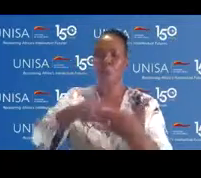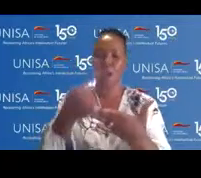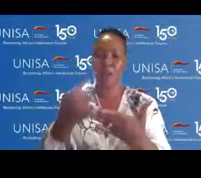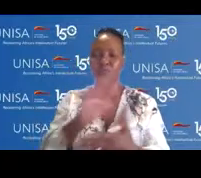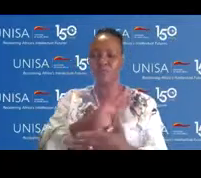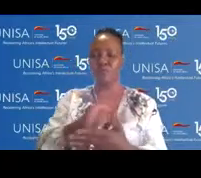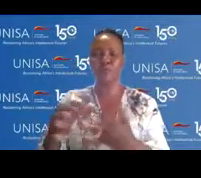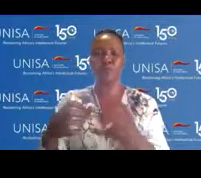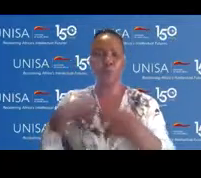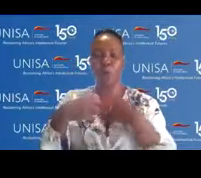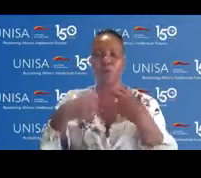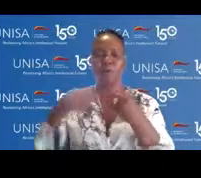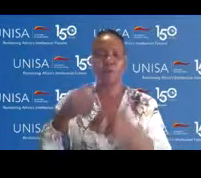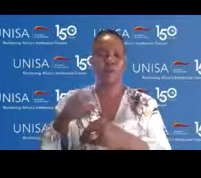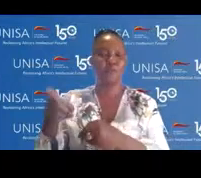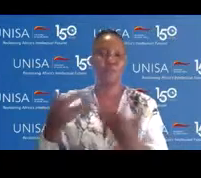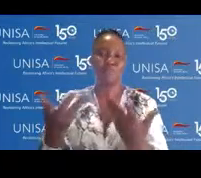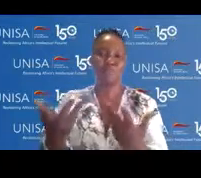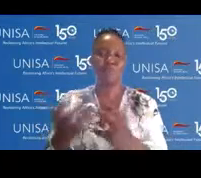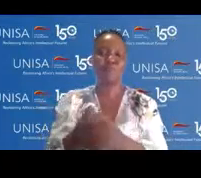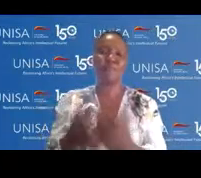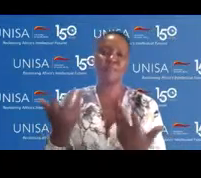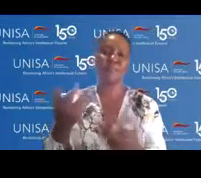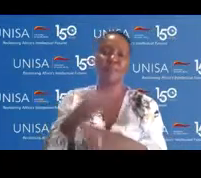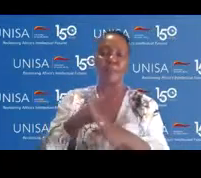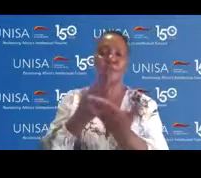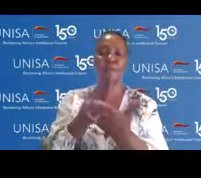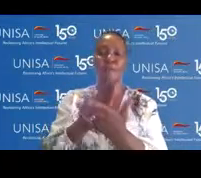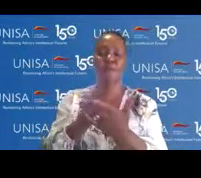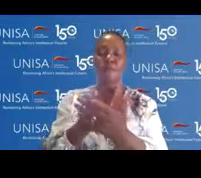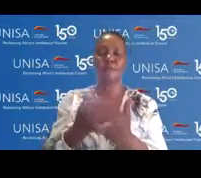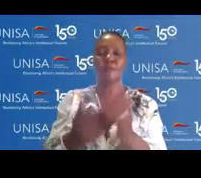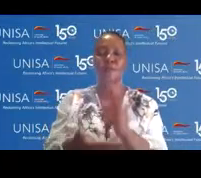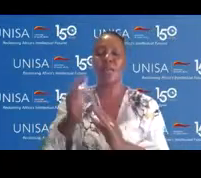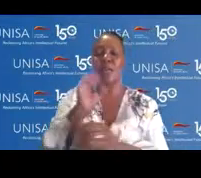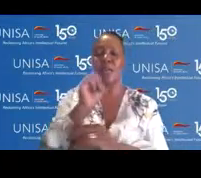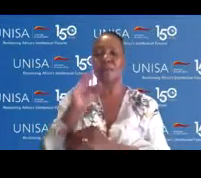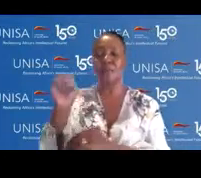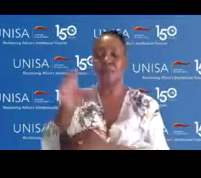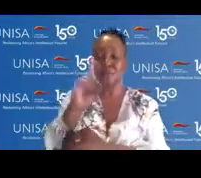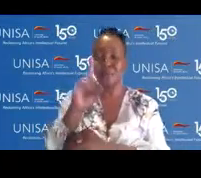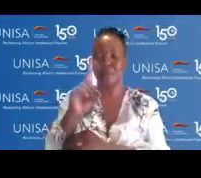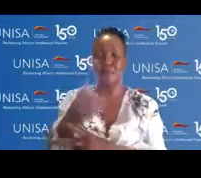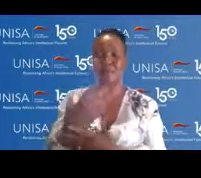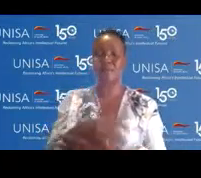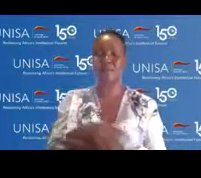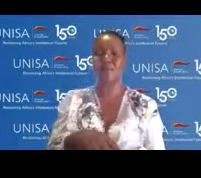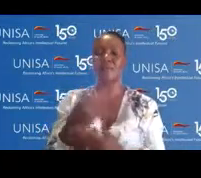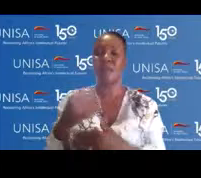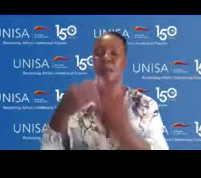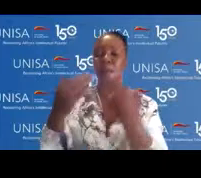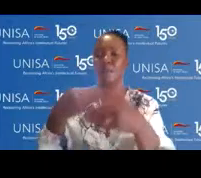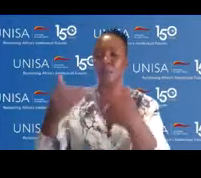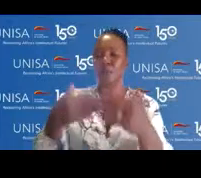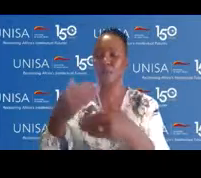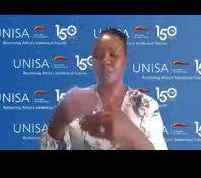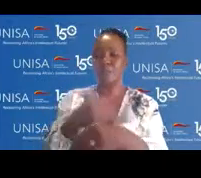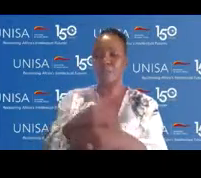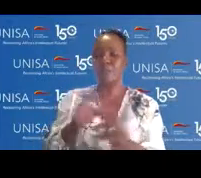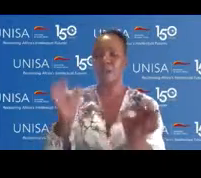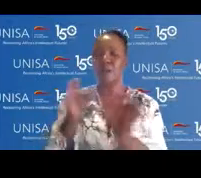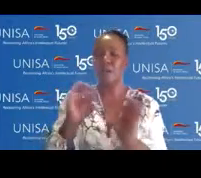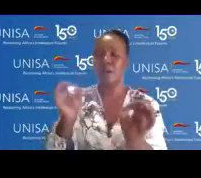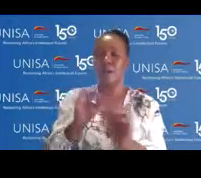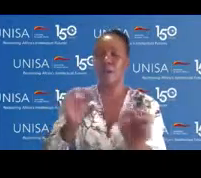that one. So make sure you go for SSD and a decent processor, non-Celeron, please. The rest